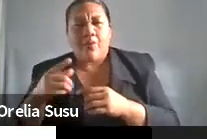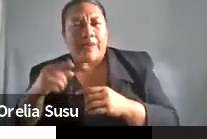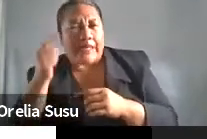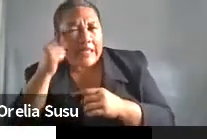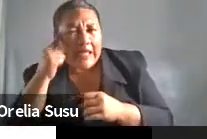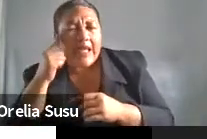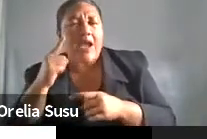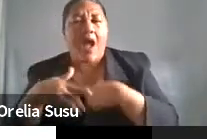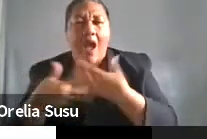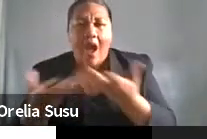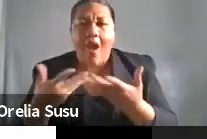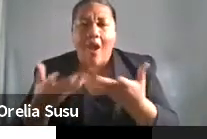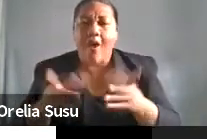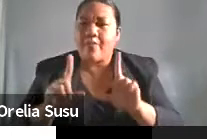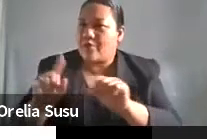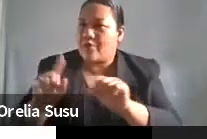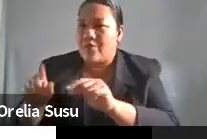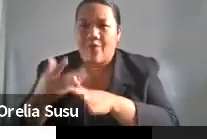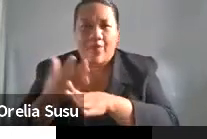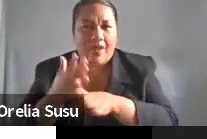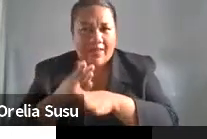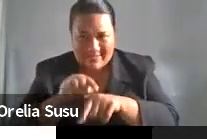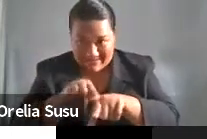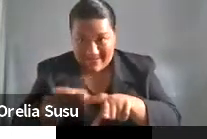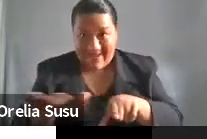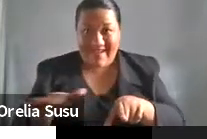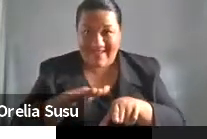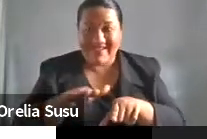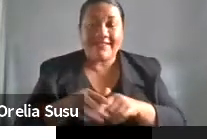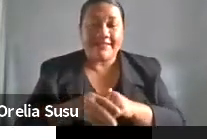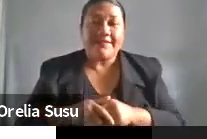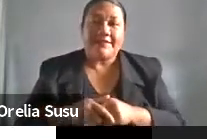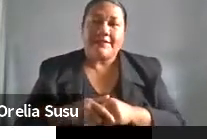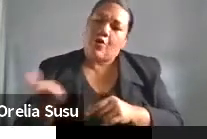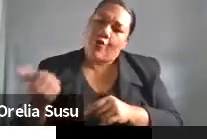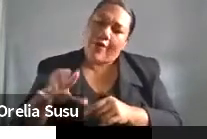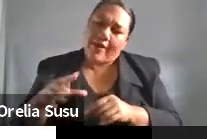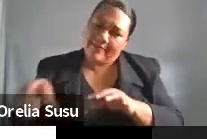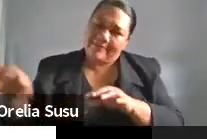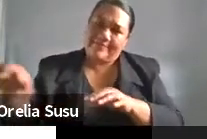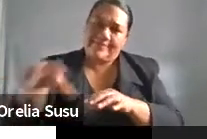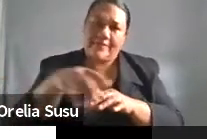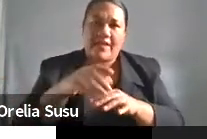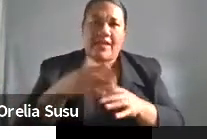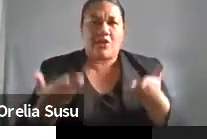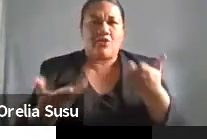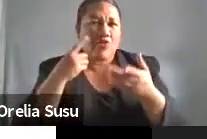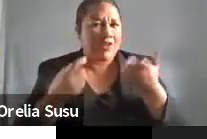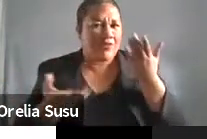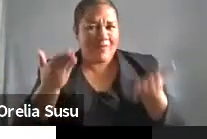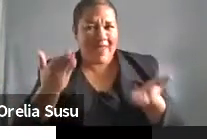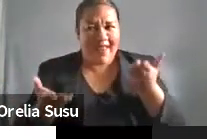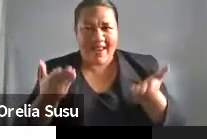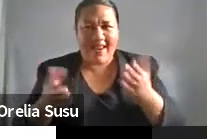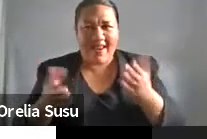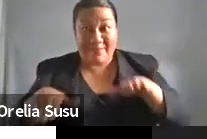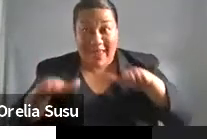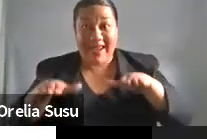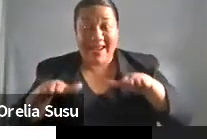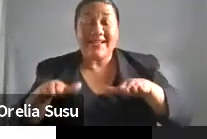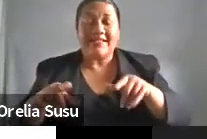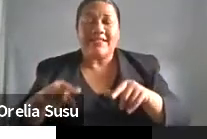that we are already practicing on the ground, which I'm sure we're already doing is balancing that as much as we're going into spaces and trying to